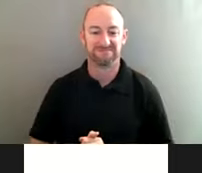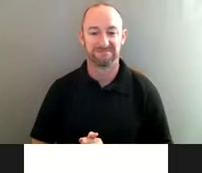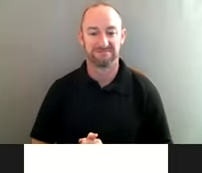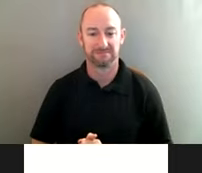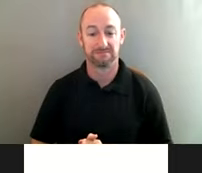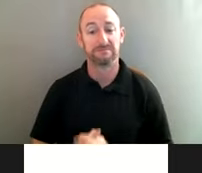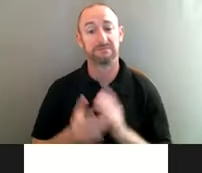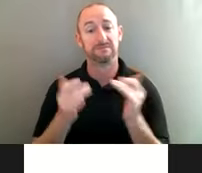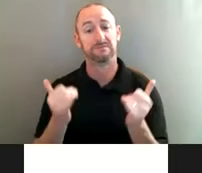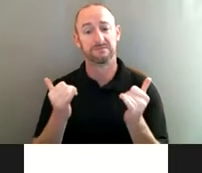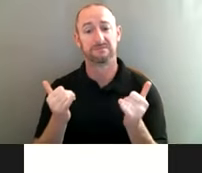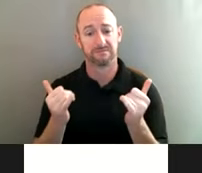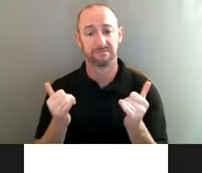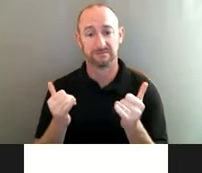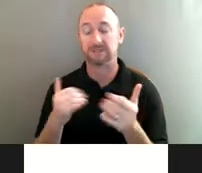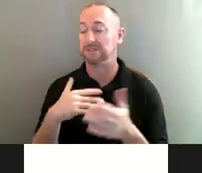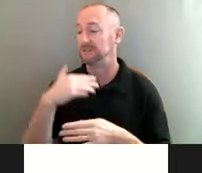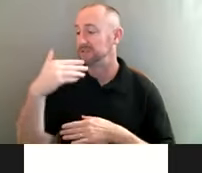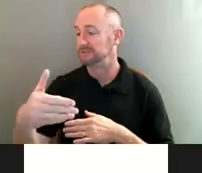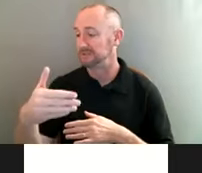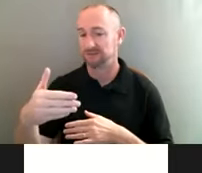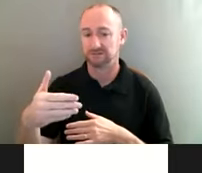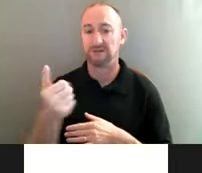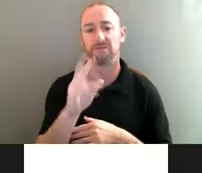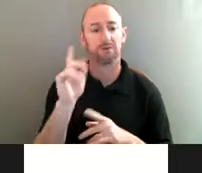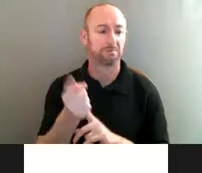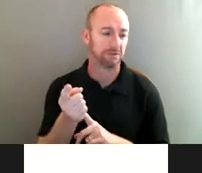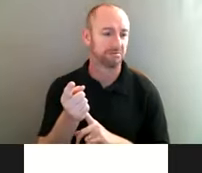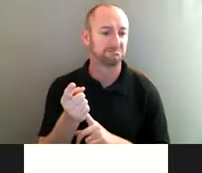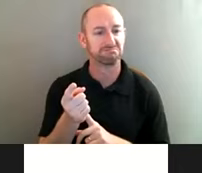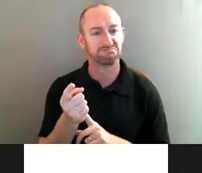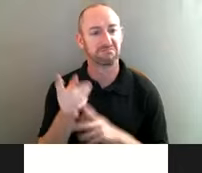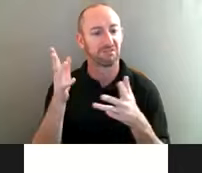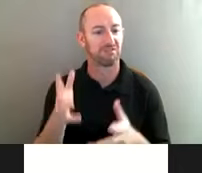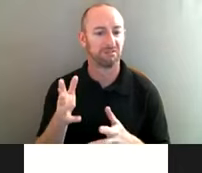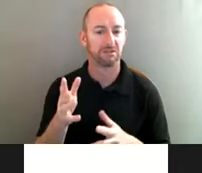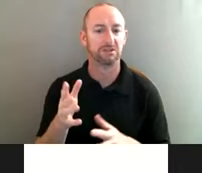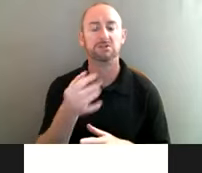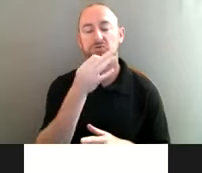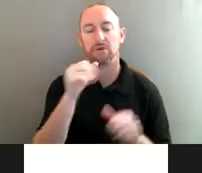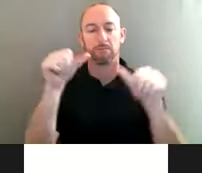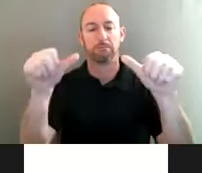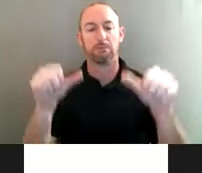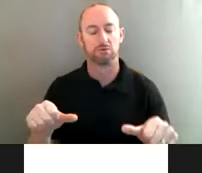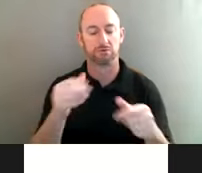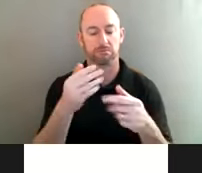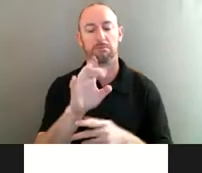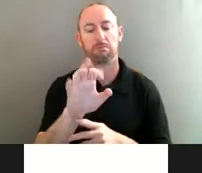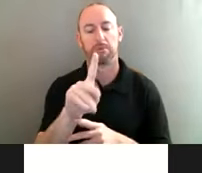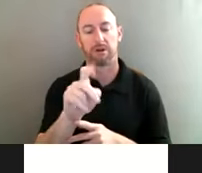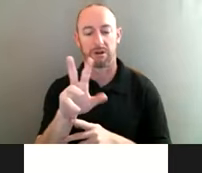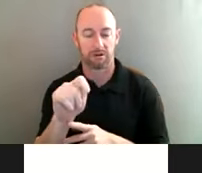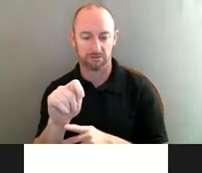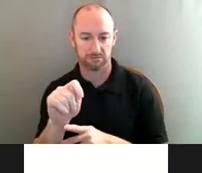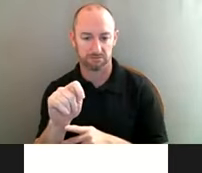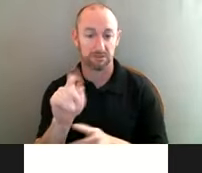Well, we have scheduled next, where we have a couple minutes ahead, it looks like, but we have a poster session breakout scheduled. One of the